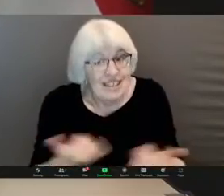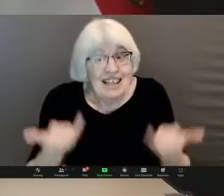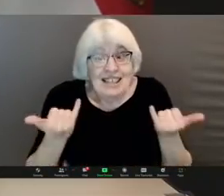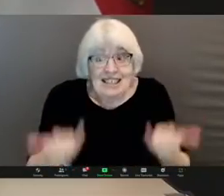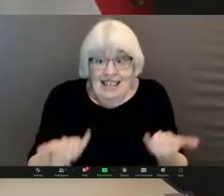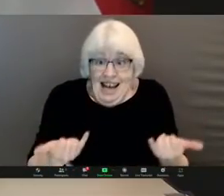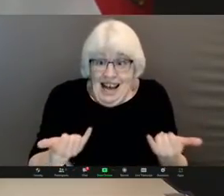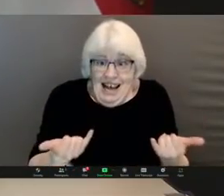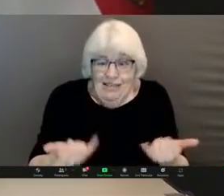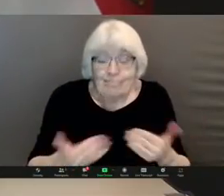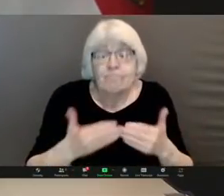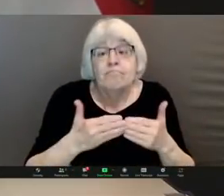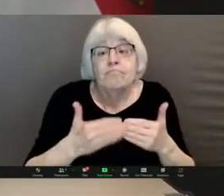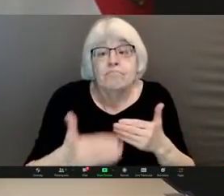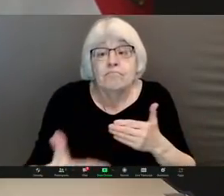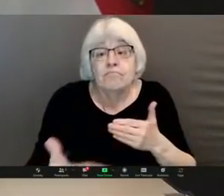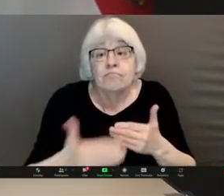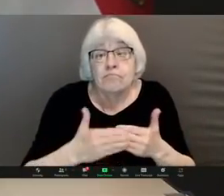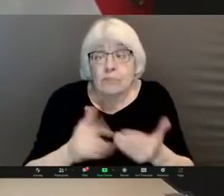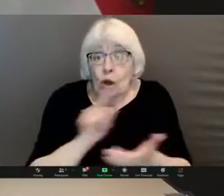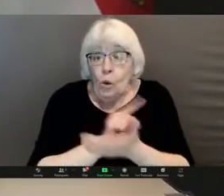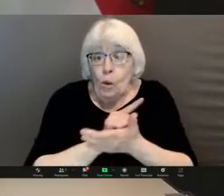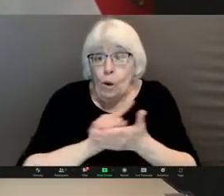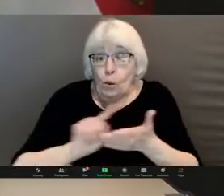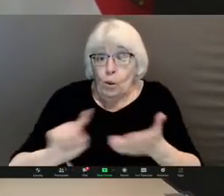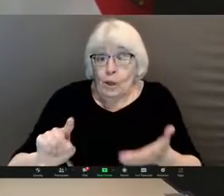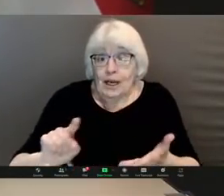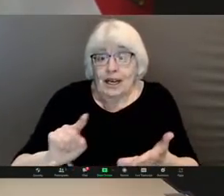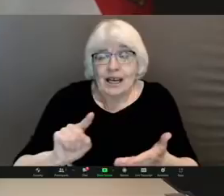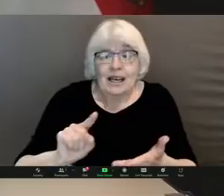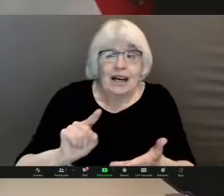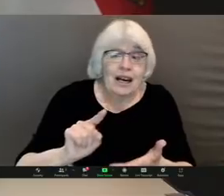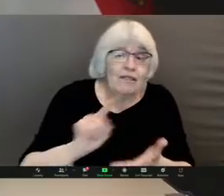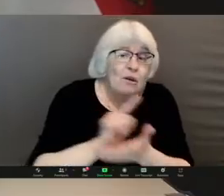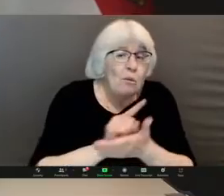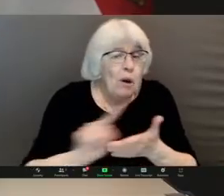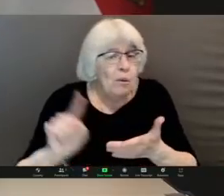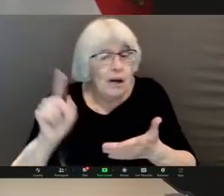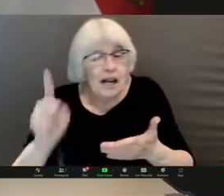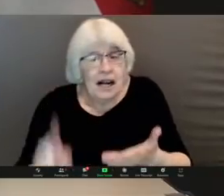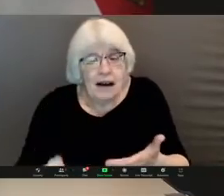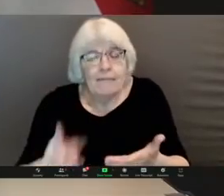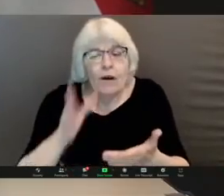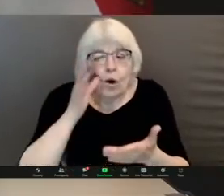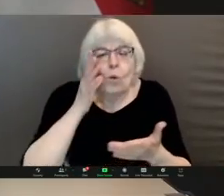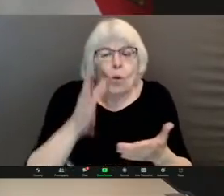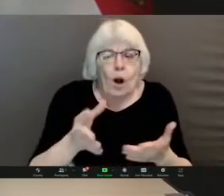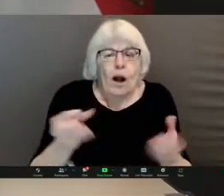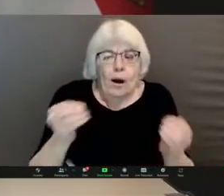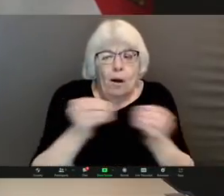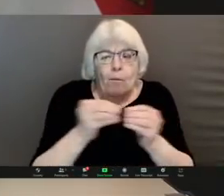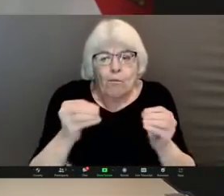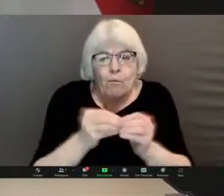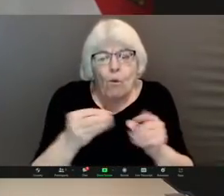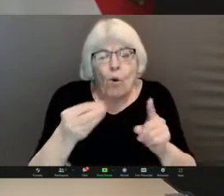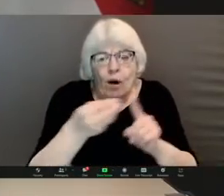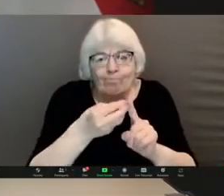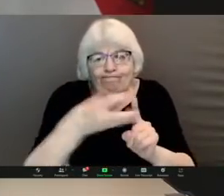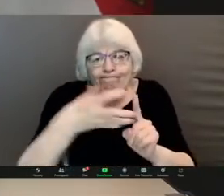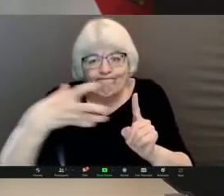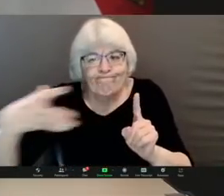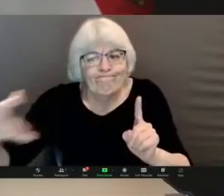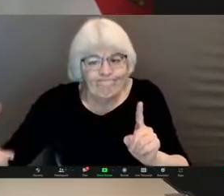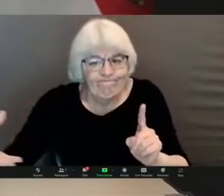in a little bit more detail, but it would be built upon the PEI pass that we have in place and trying to find a way